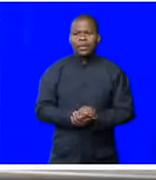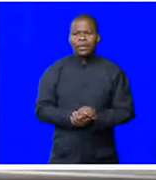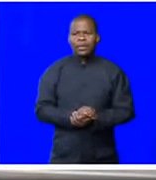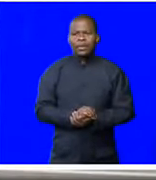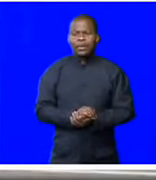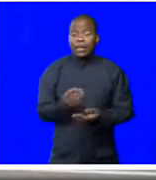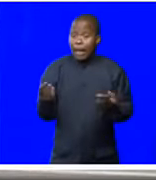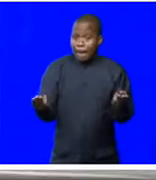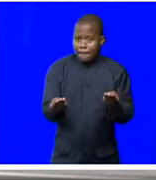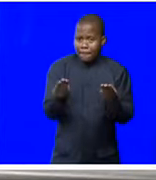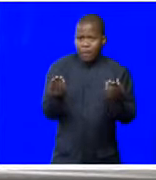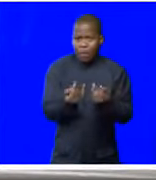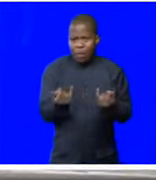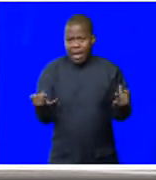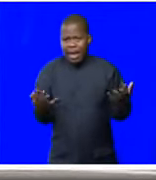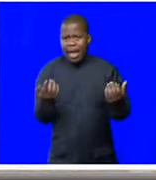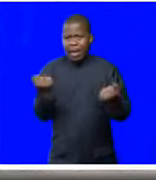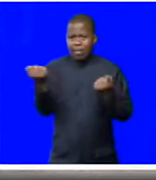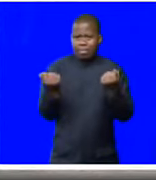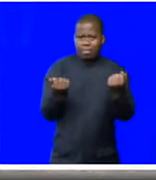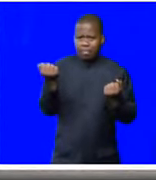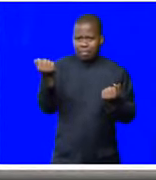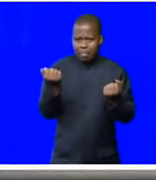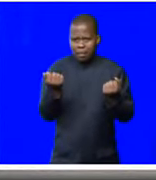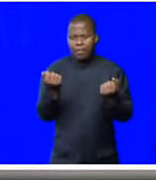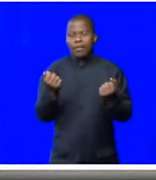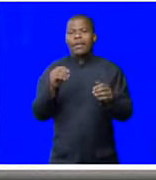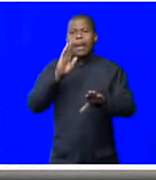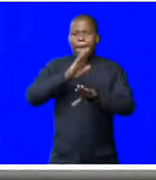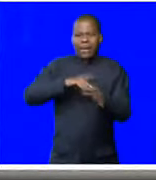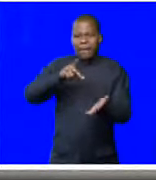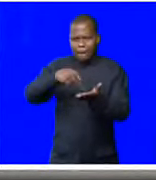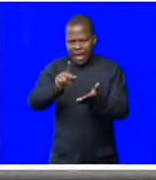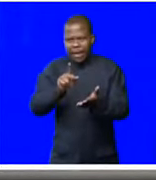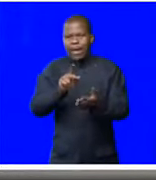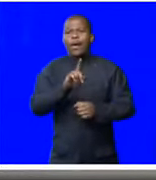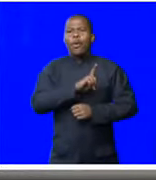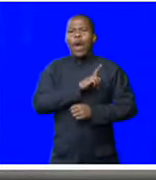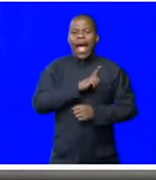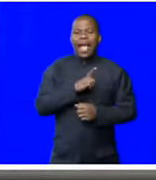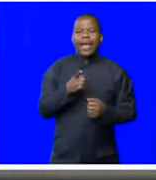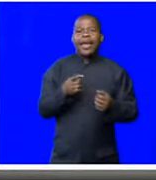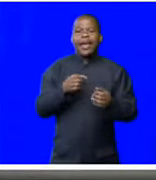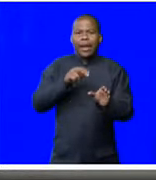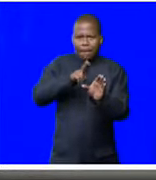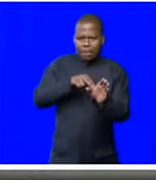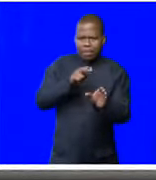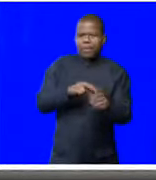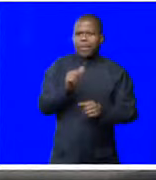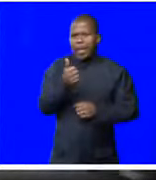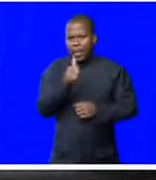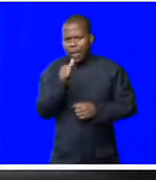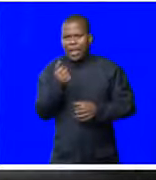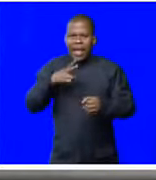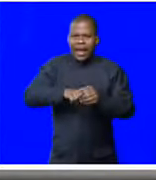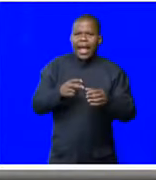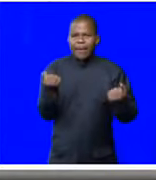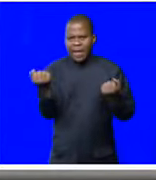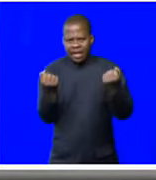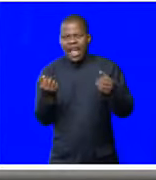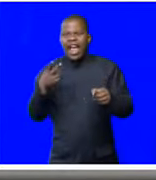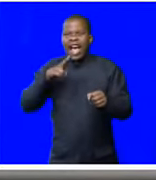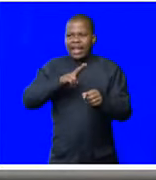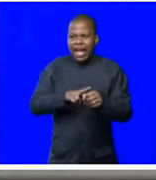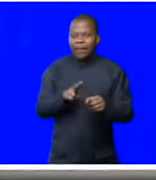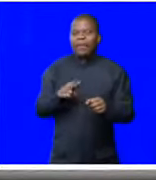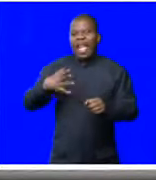linenge lebantu labalamgwaqweni lithole amathikithi abo drink and driving, linenge lebantu lithole amathikithi lamgwaqweni ekushaya speed